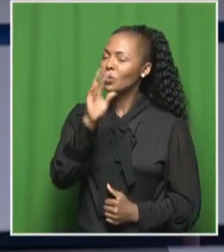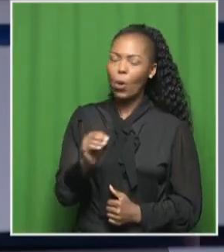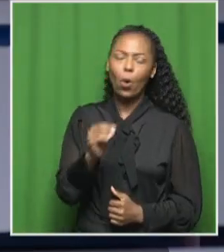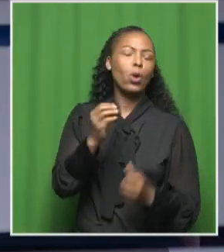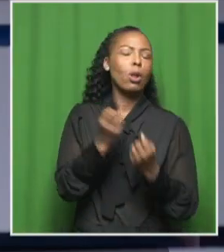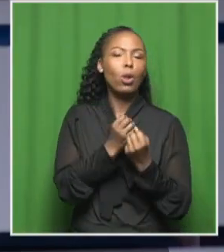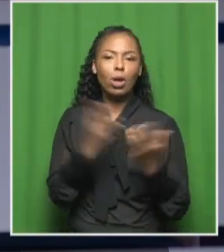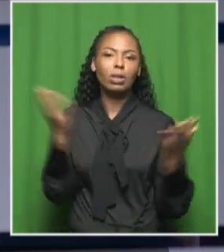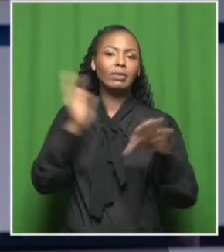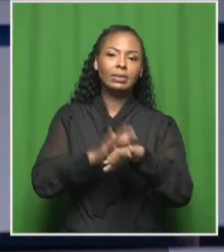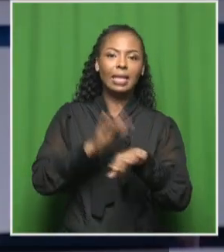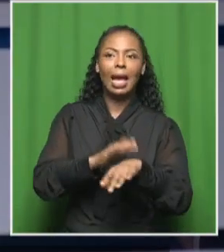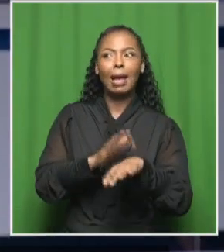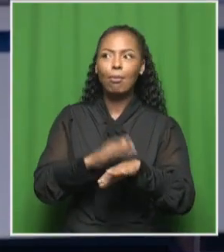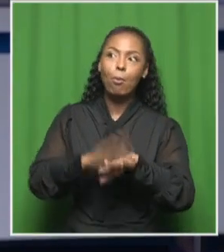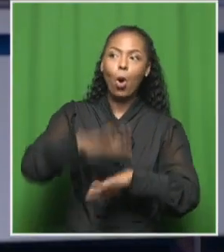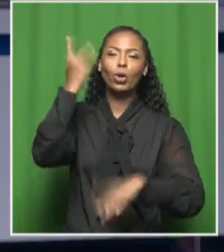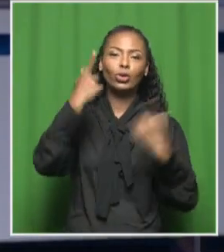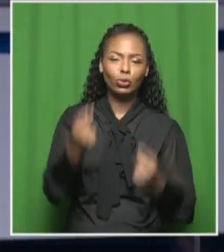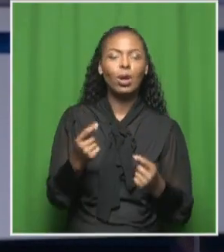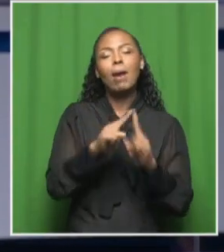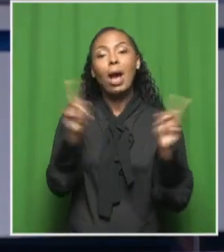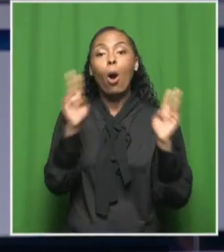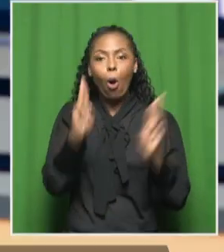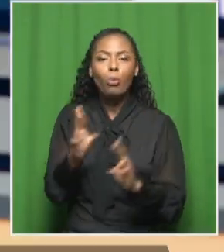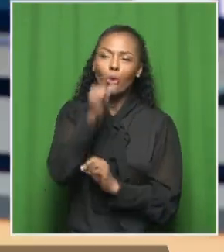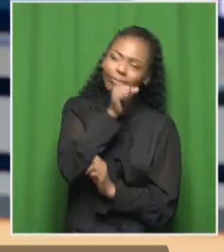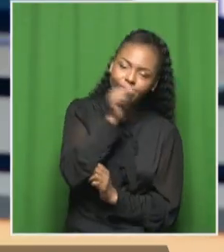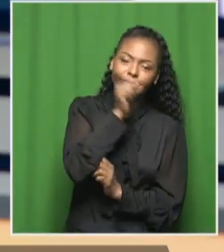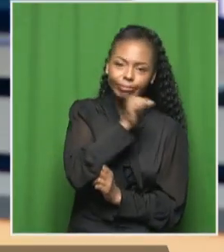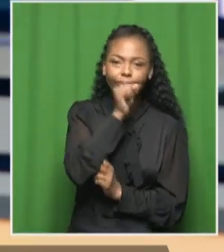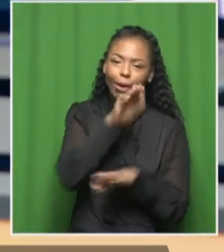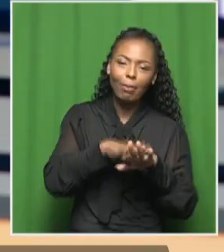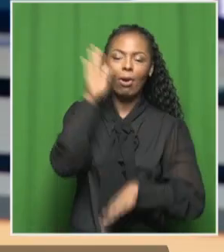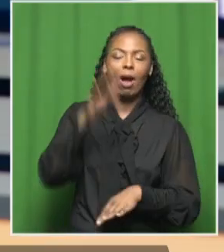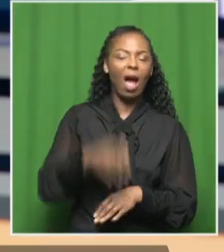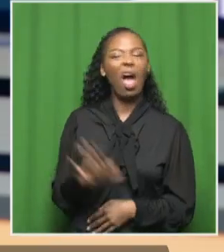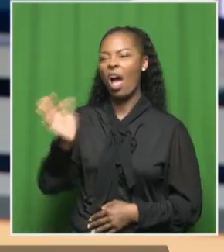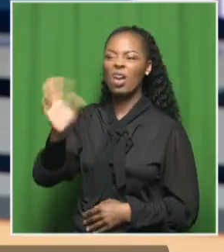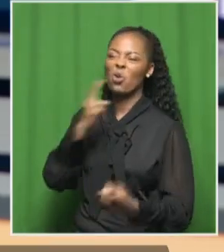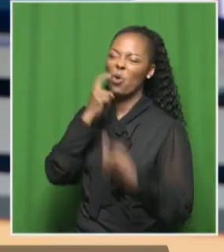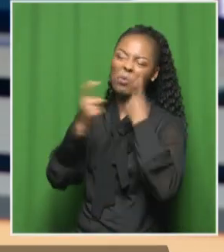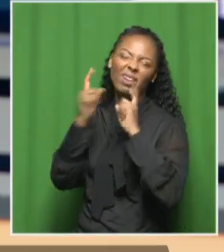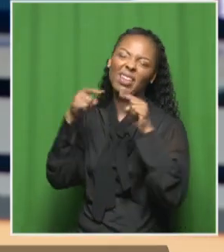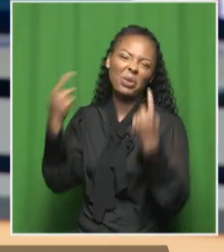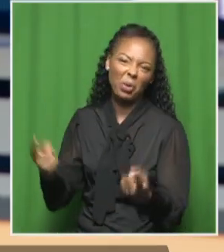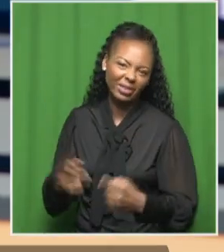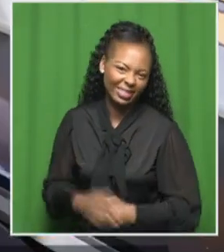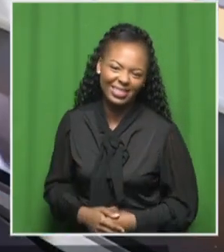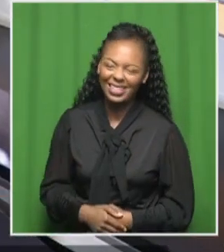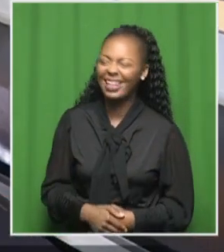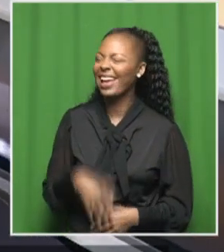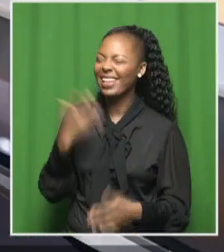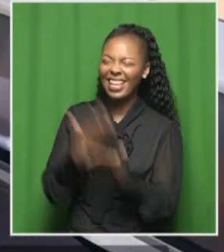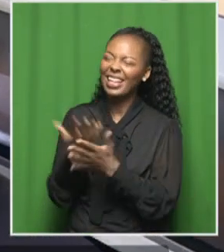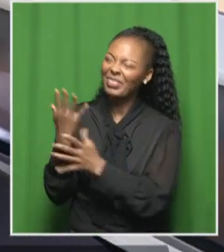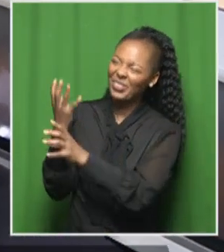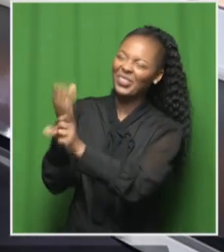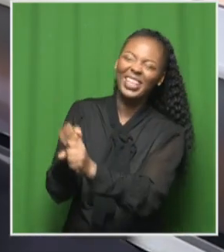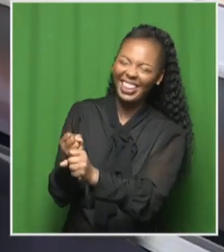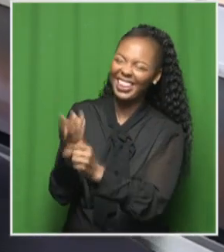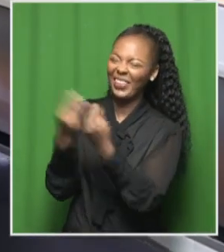them all, but I mean, we're going to get them all, as many as we can. Listen, we won't be complaining. We'll go wherever it is that you want to take us, because I'm